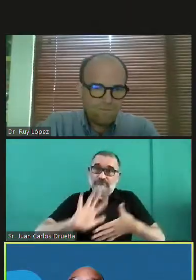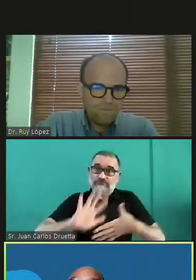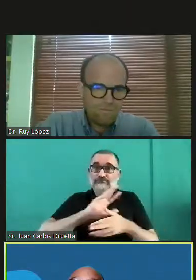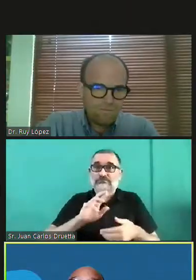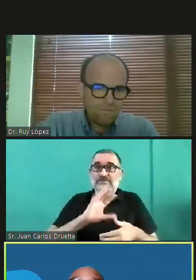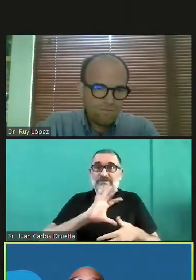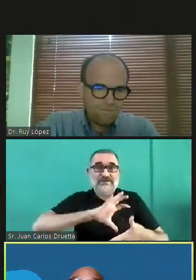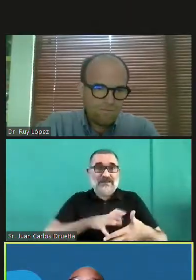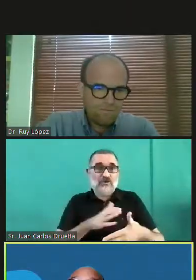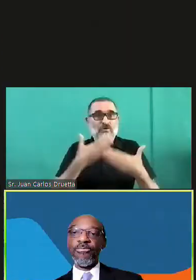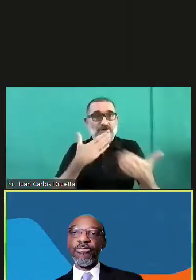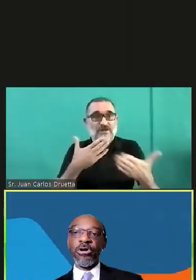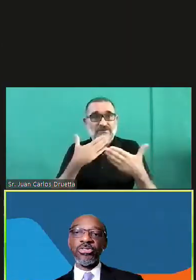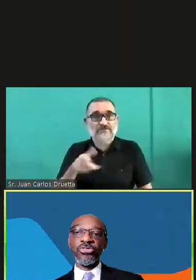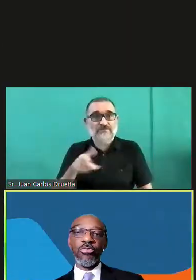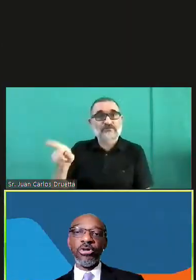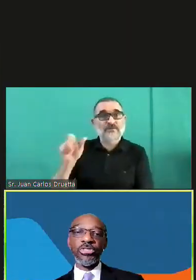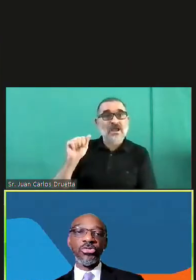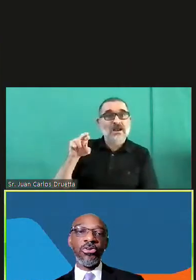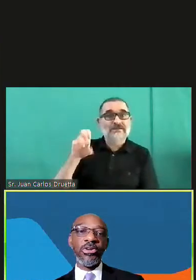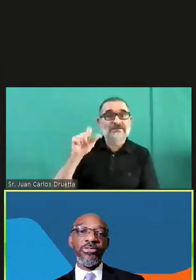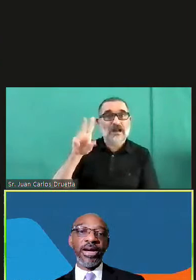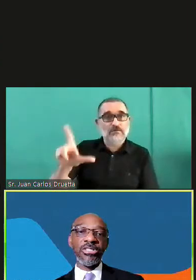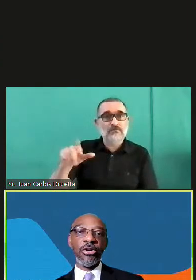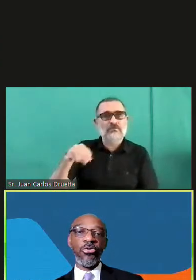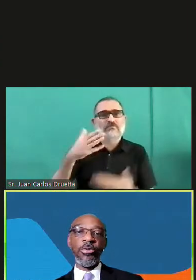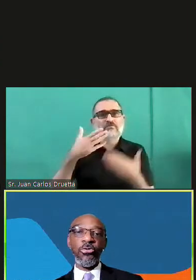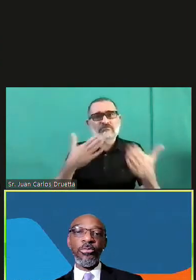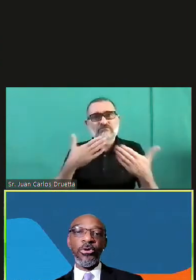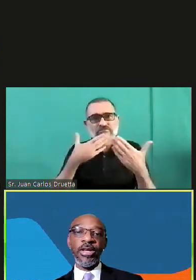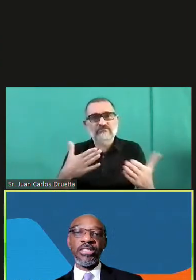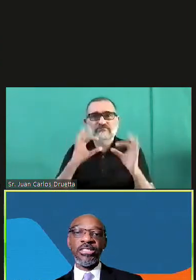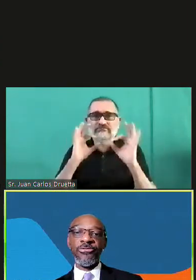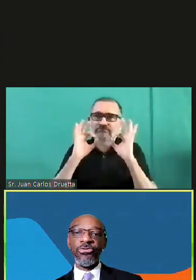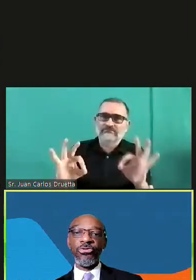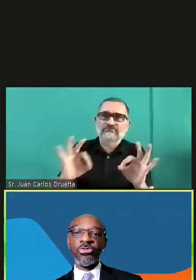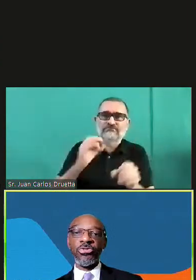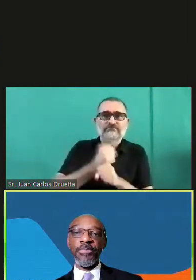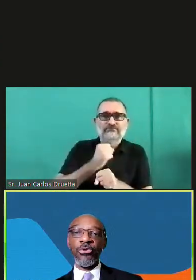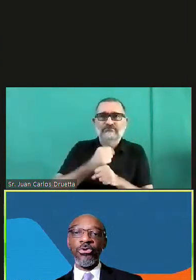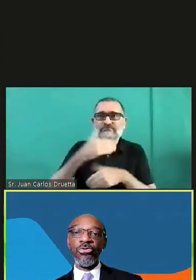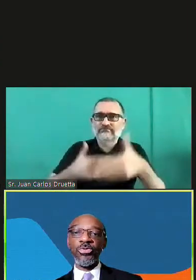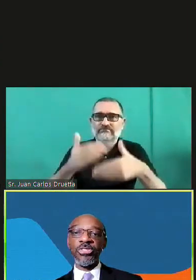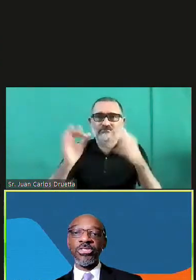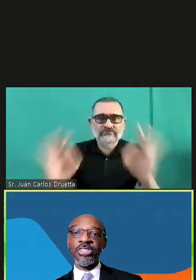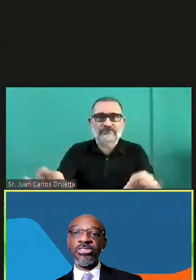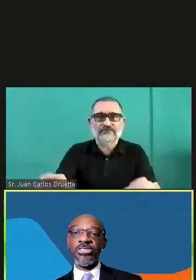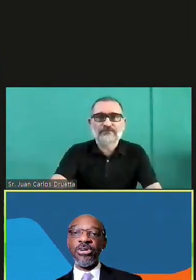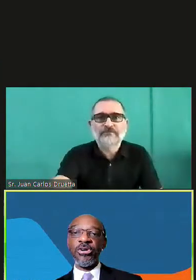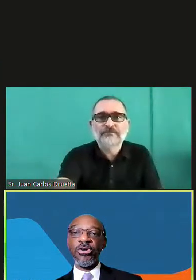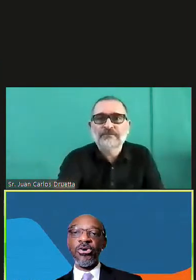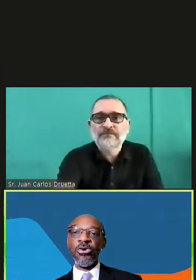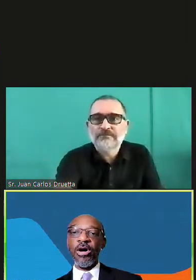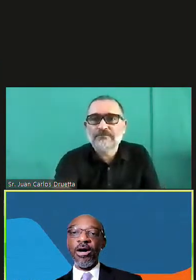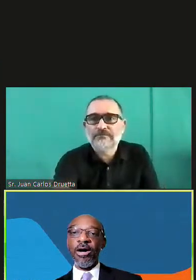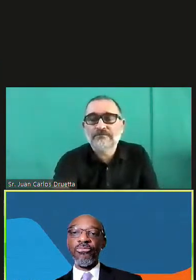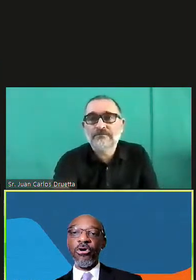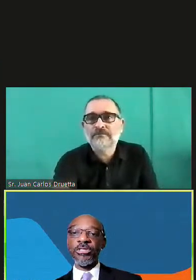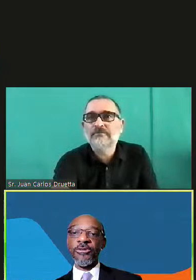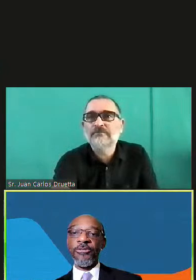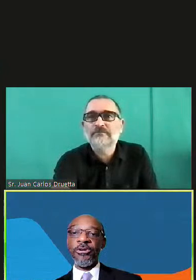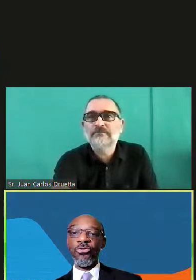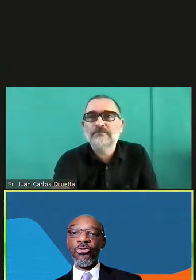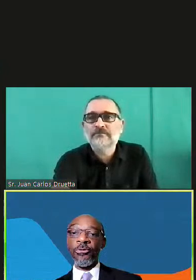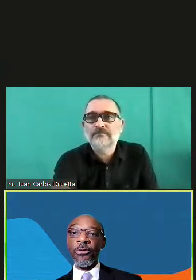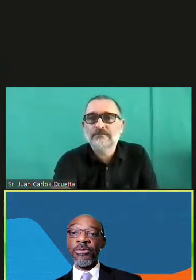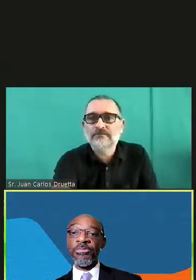Bloomberg Philanthropies. Projects under her direction include the Bloomberg Initiative to Reduce Tobacco Use, which is a 16-year